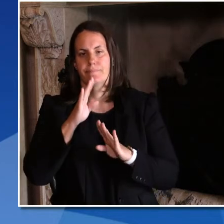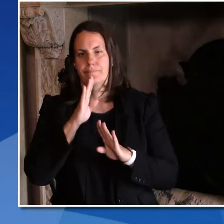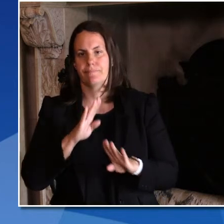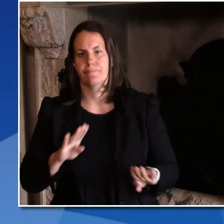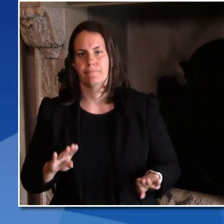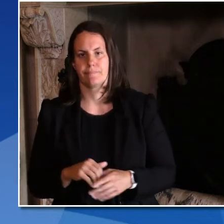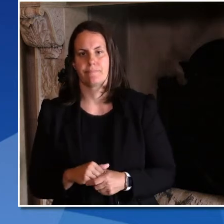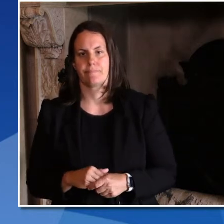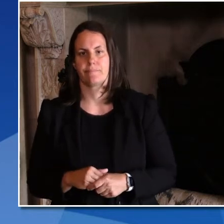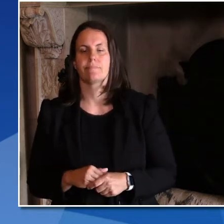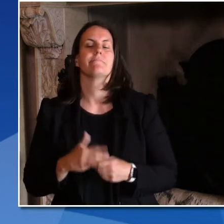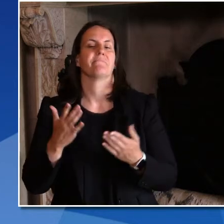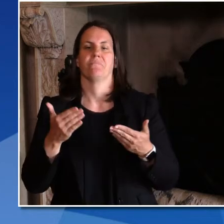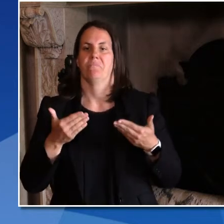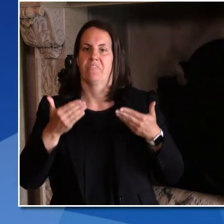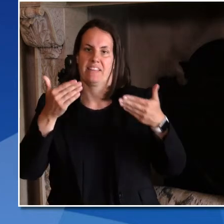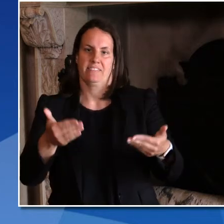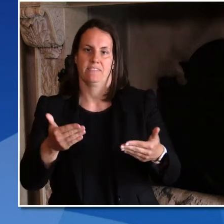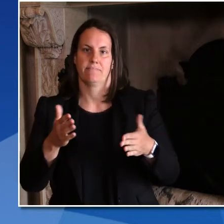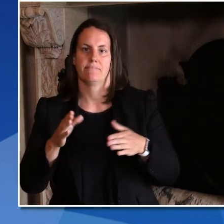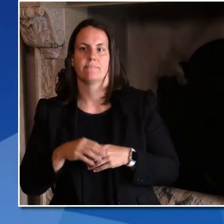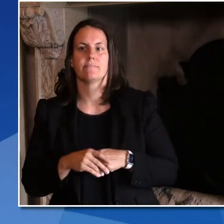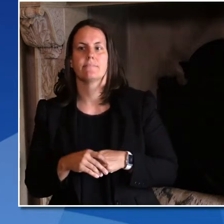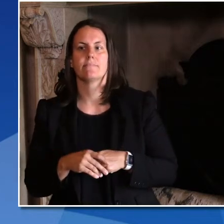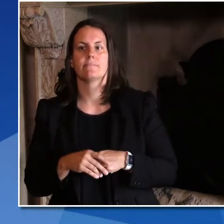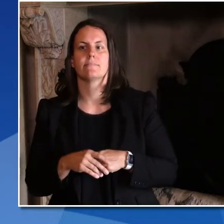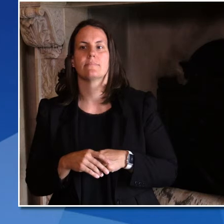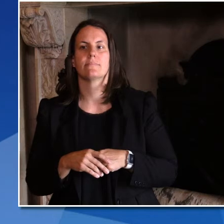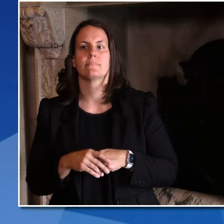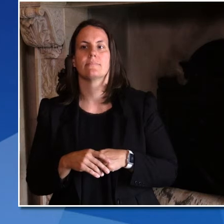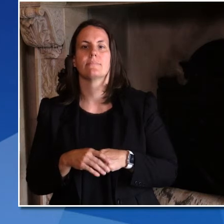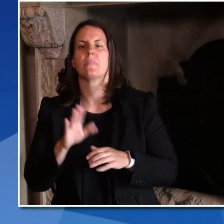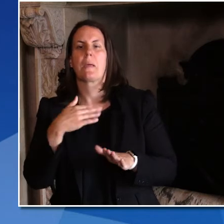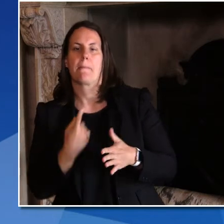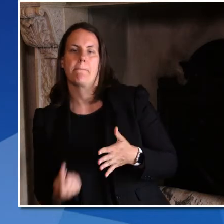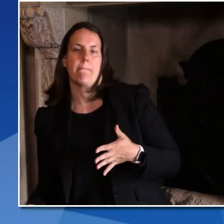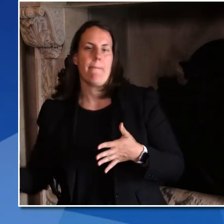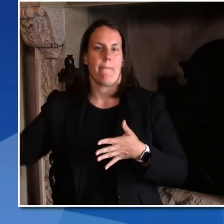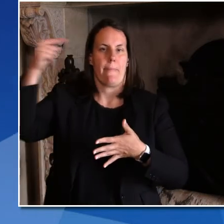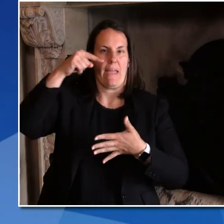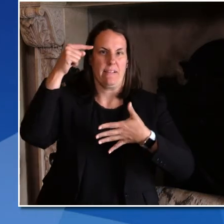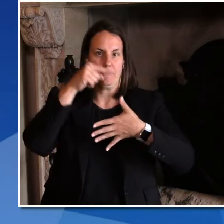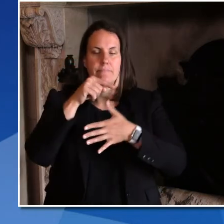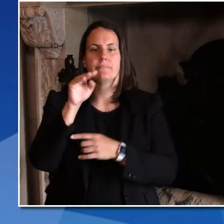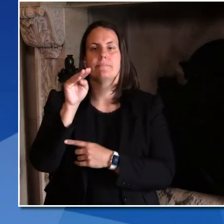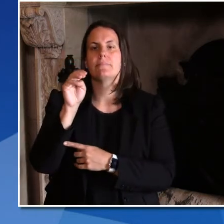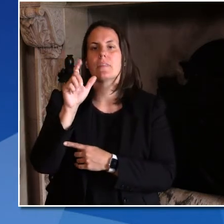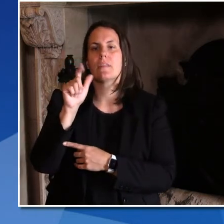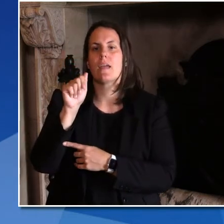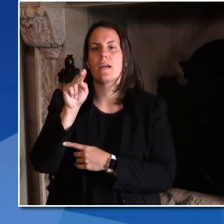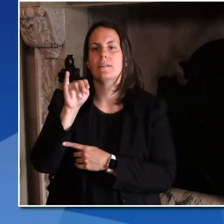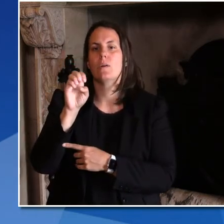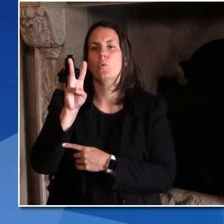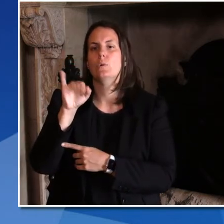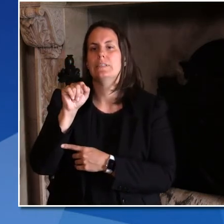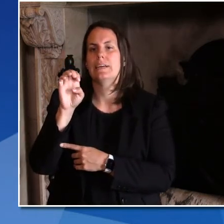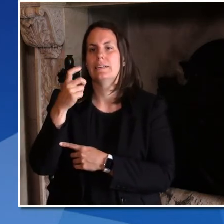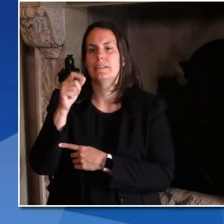Okay, we'll move on then. Let's actually go back to see if Melanie Conklin from Wisconsin Examiner is with us.